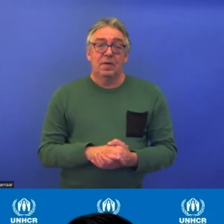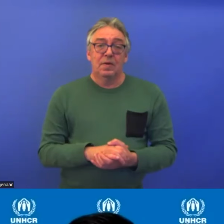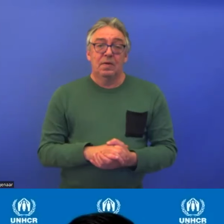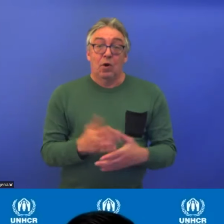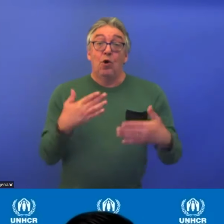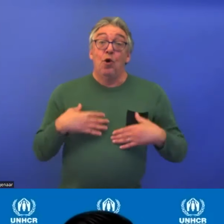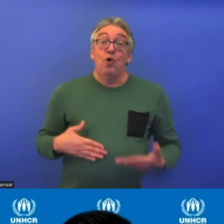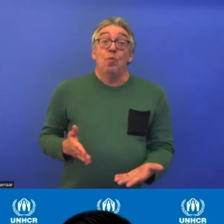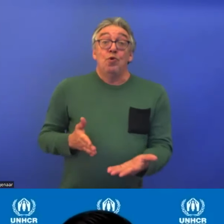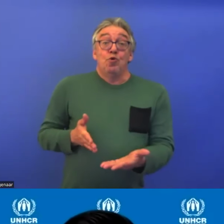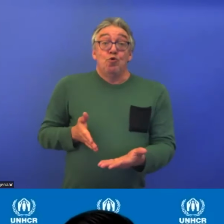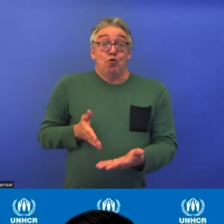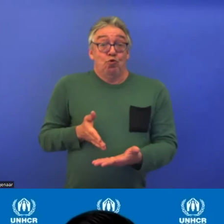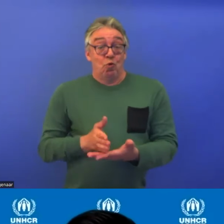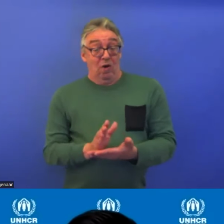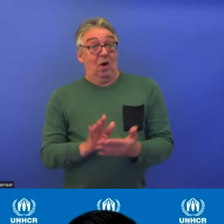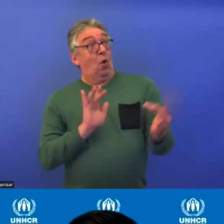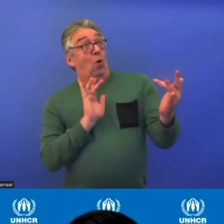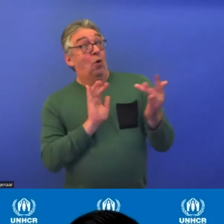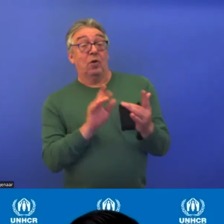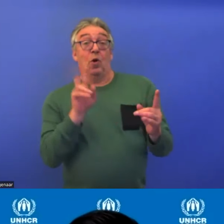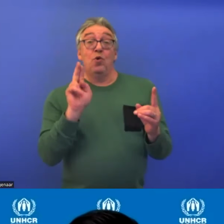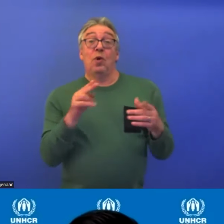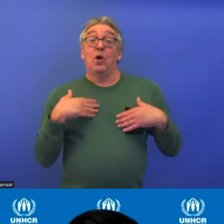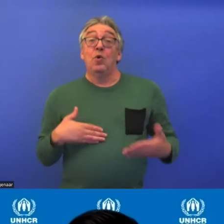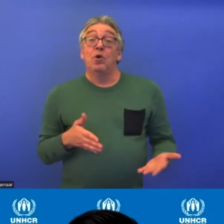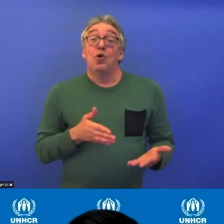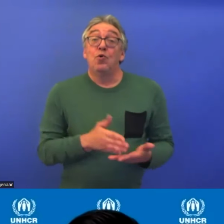rights mechanisms could help in these type of issues. Thank you.